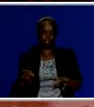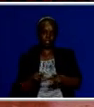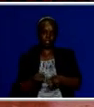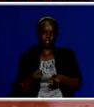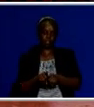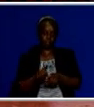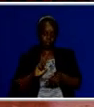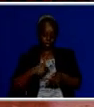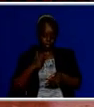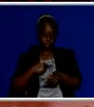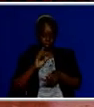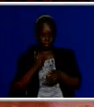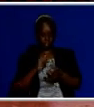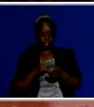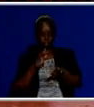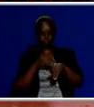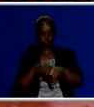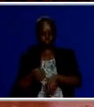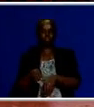sing first, then you sing with me.